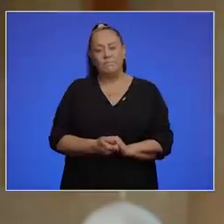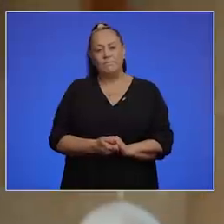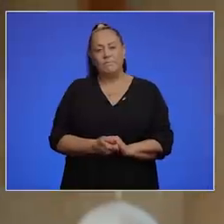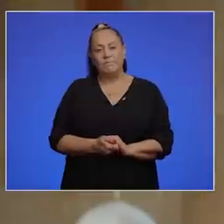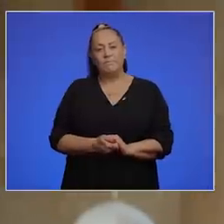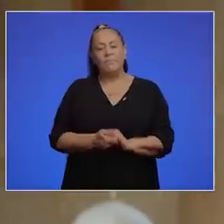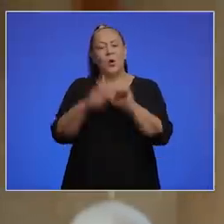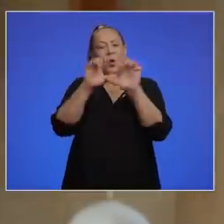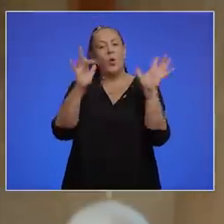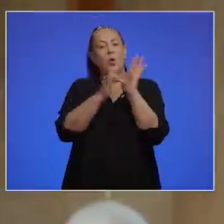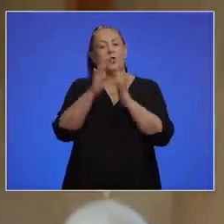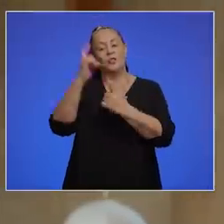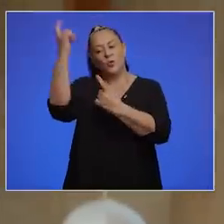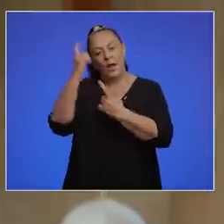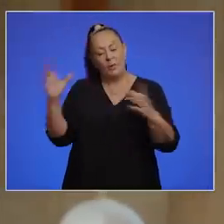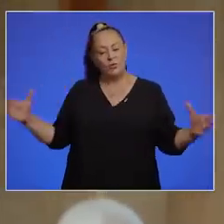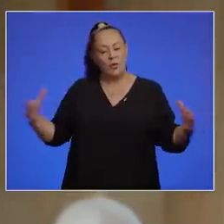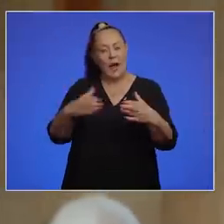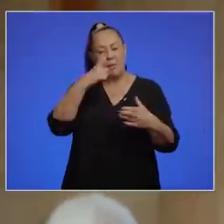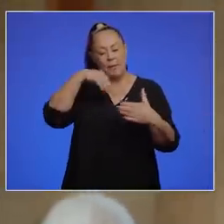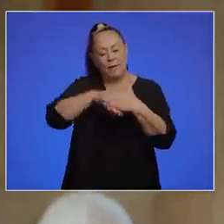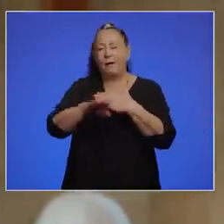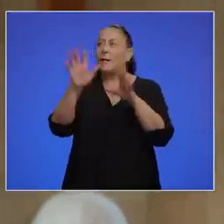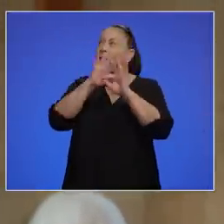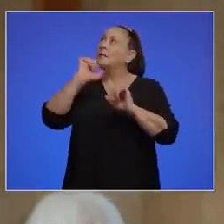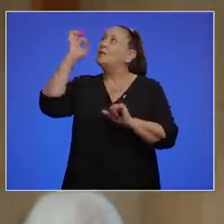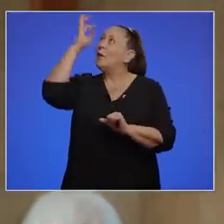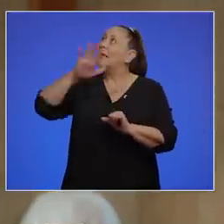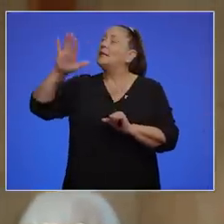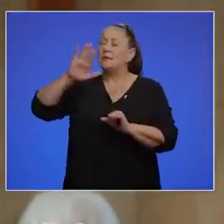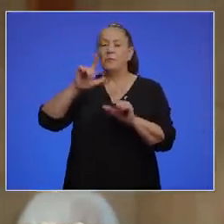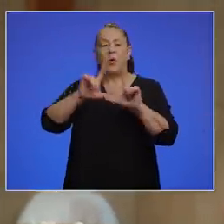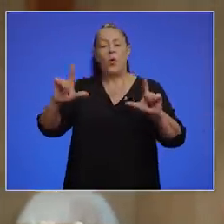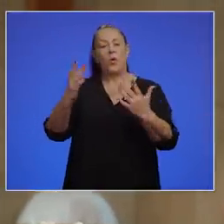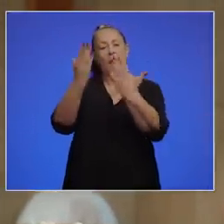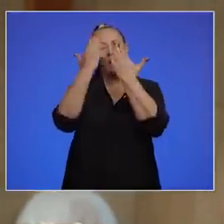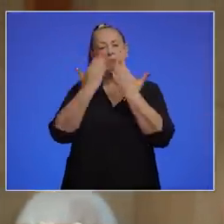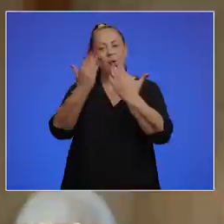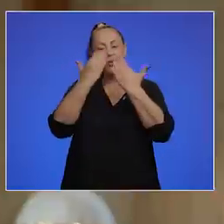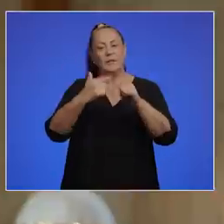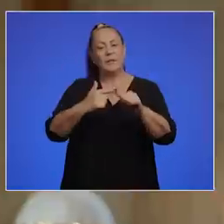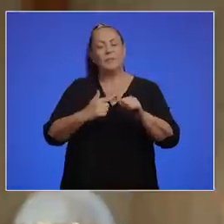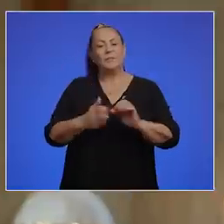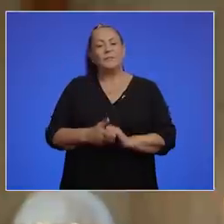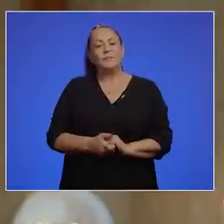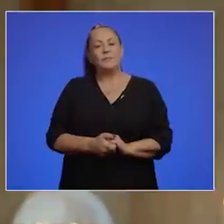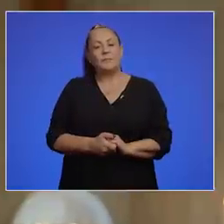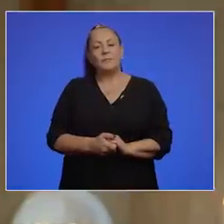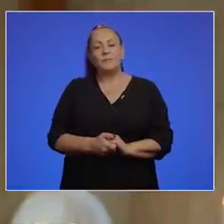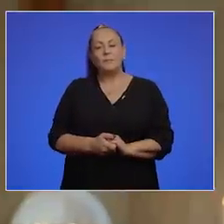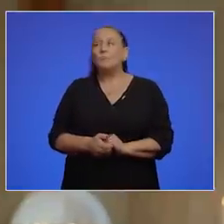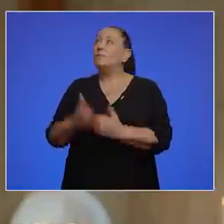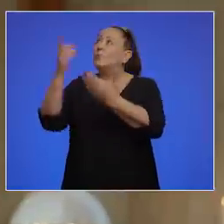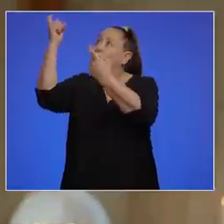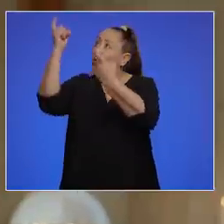Lord Jesus, You came to gather the nations into the peace of God's kingdom. Lord, have mercy. Lord, have mercy. You